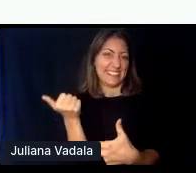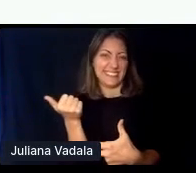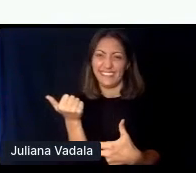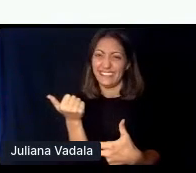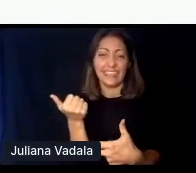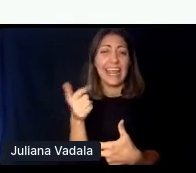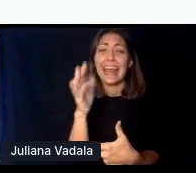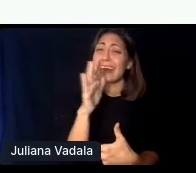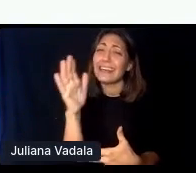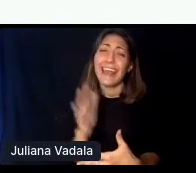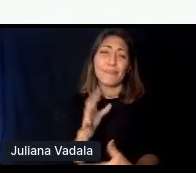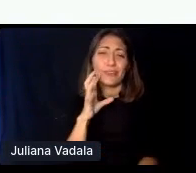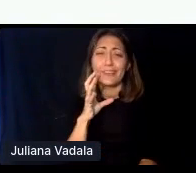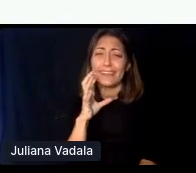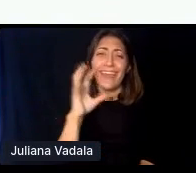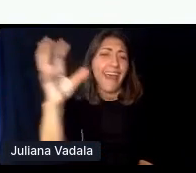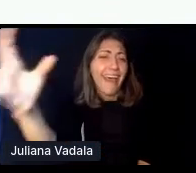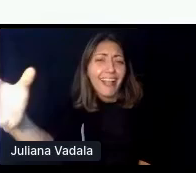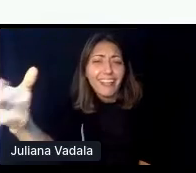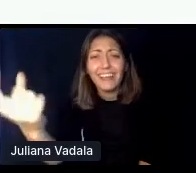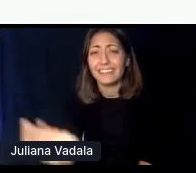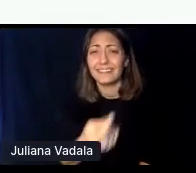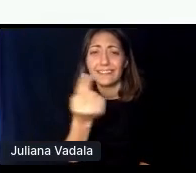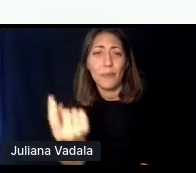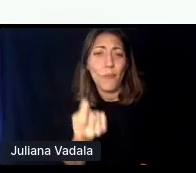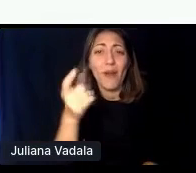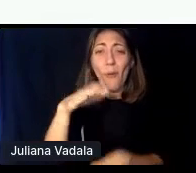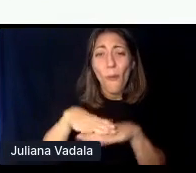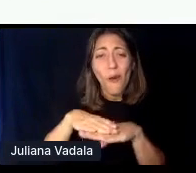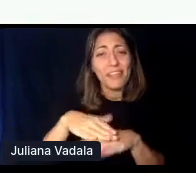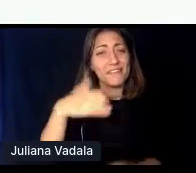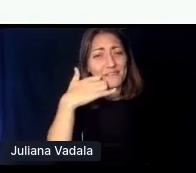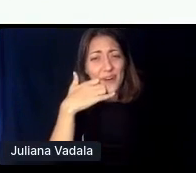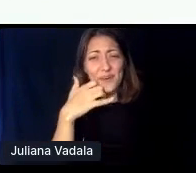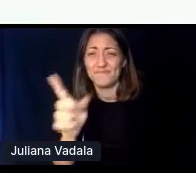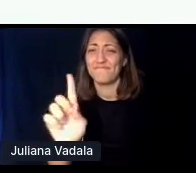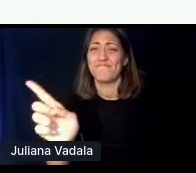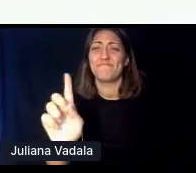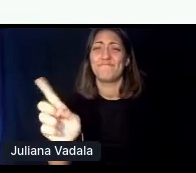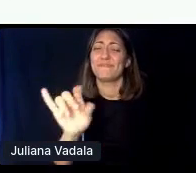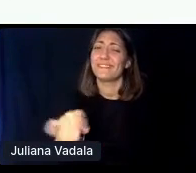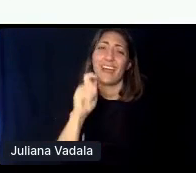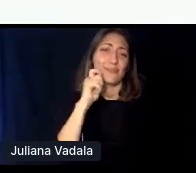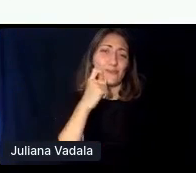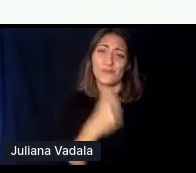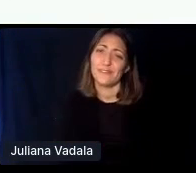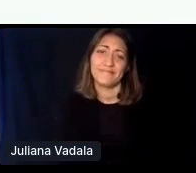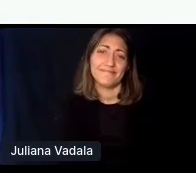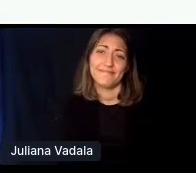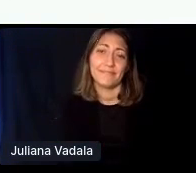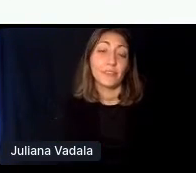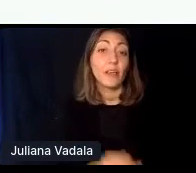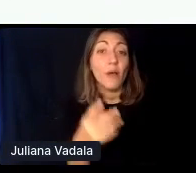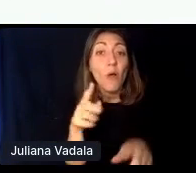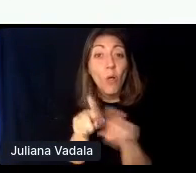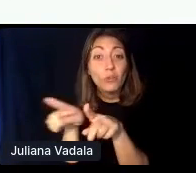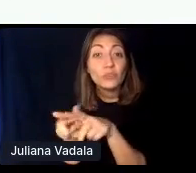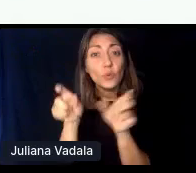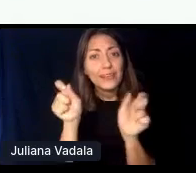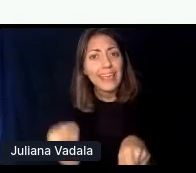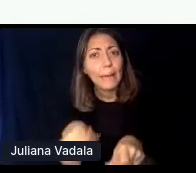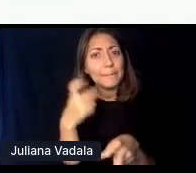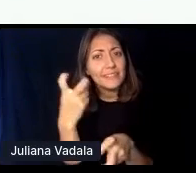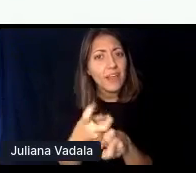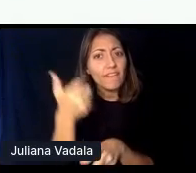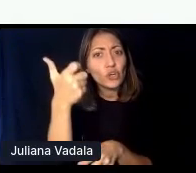at someone over the phone. That's just not cool. And it actually kind of makes it harder to hear because of how phone works. I